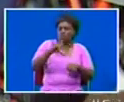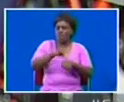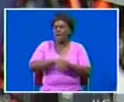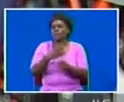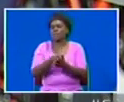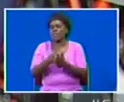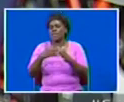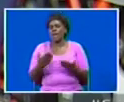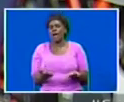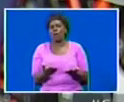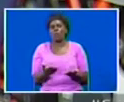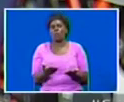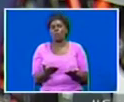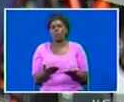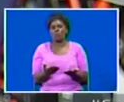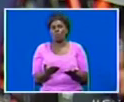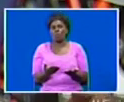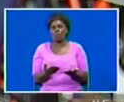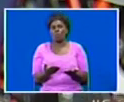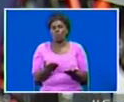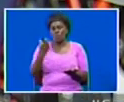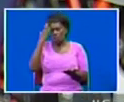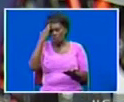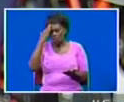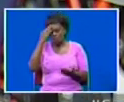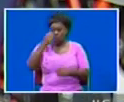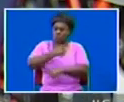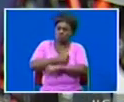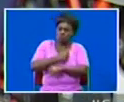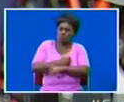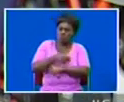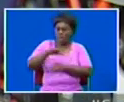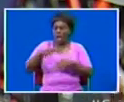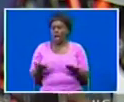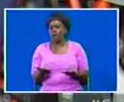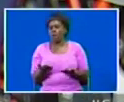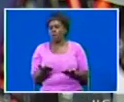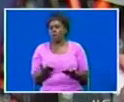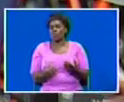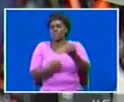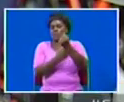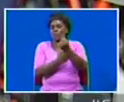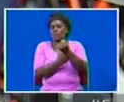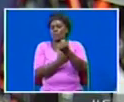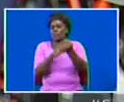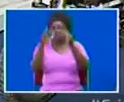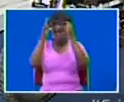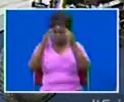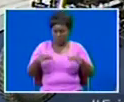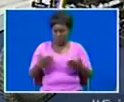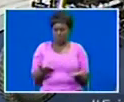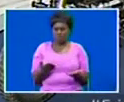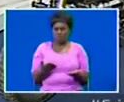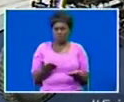take the money to some schools? Do you identify some schools that you go and support? How does it work? So basically,